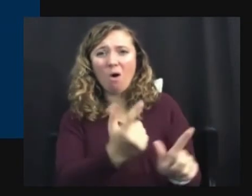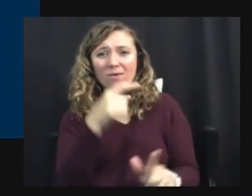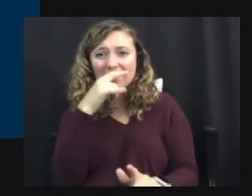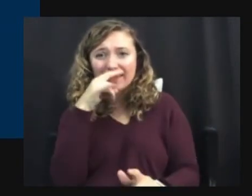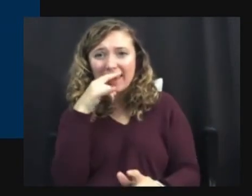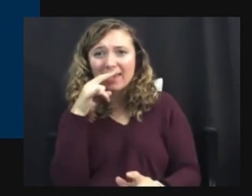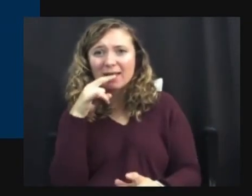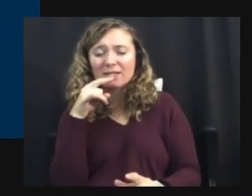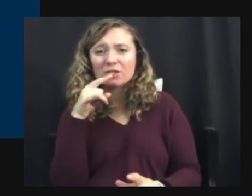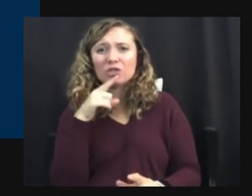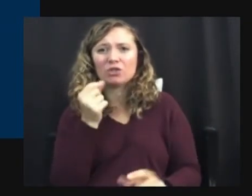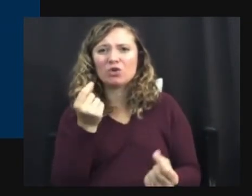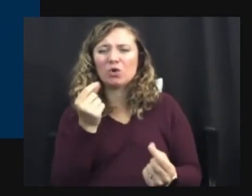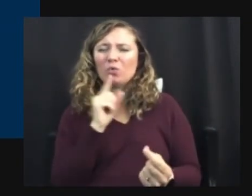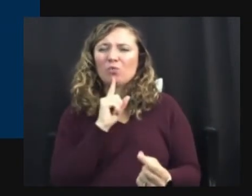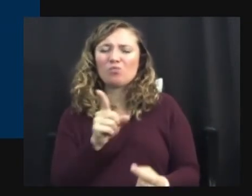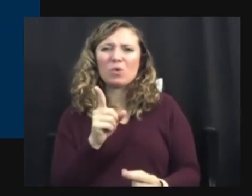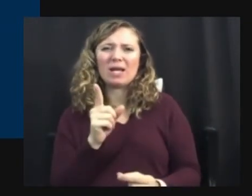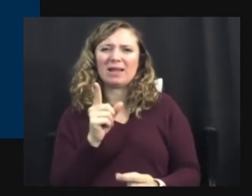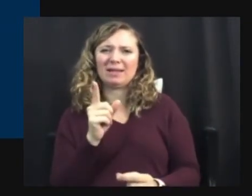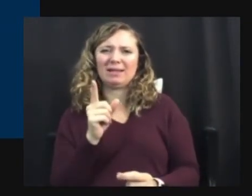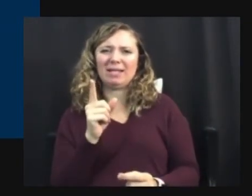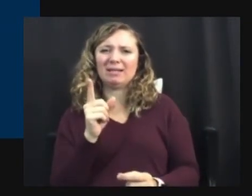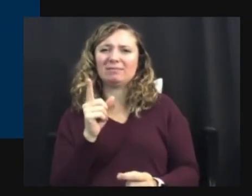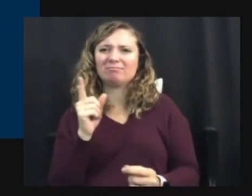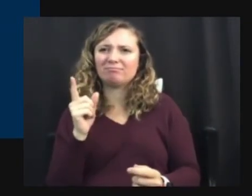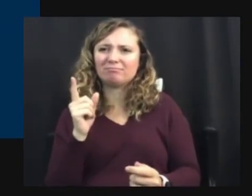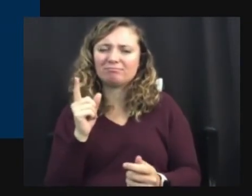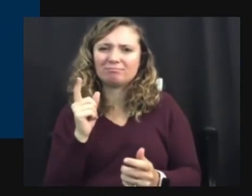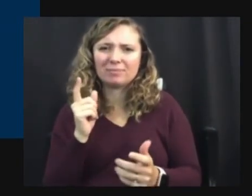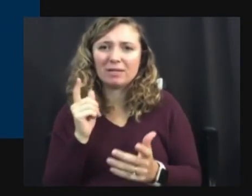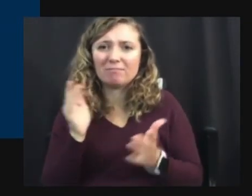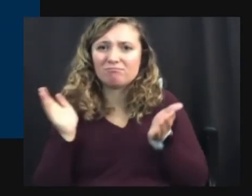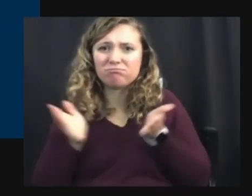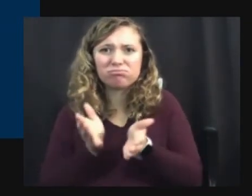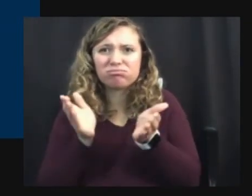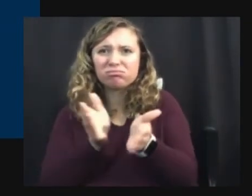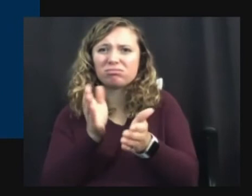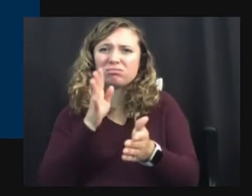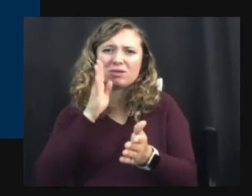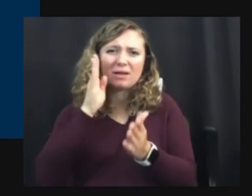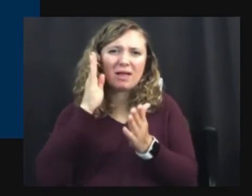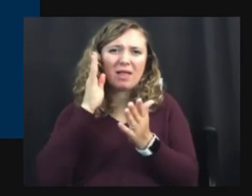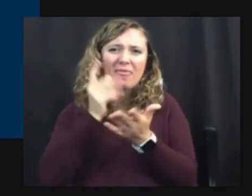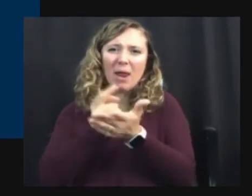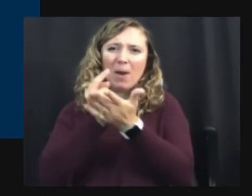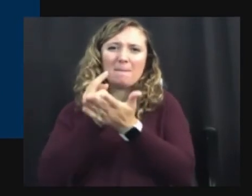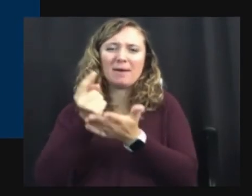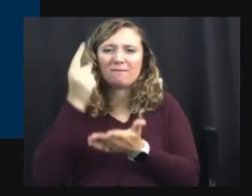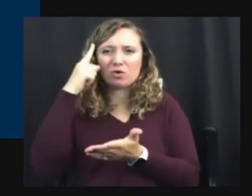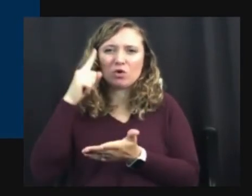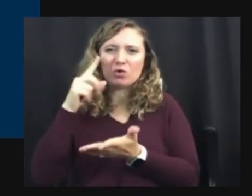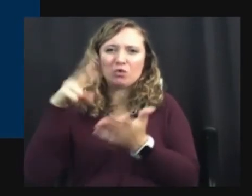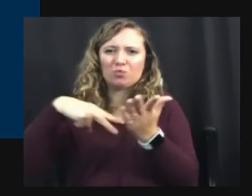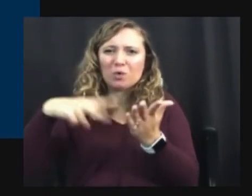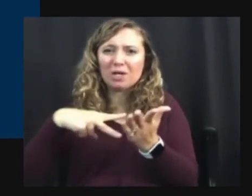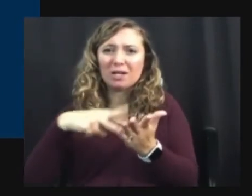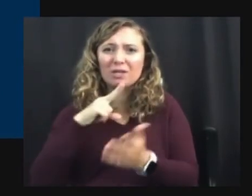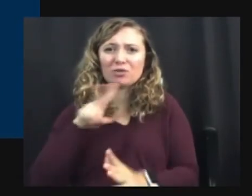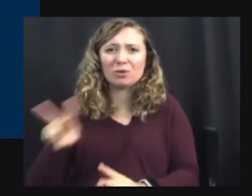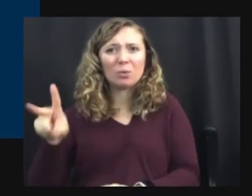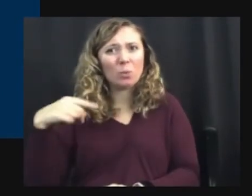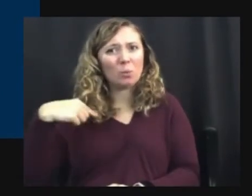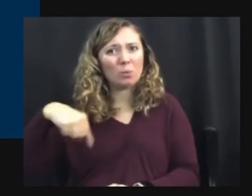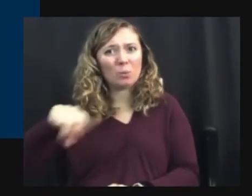early reading therapy at age 2. We know they're not developmentally ready for that. Their brains are not ready for that.